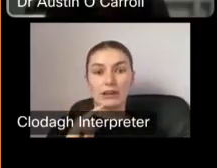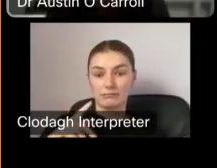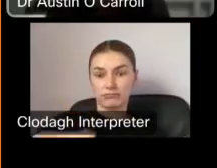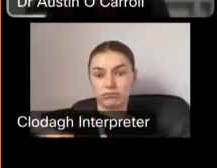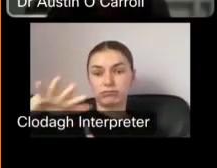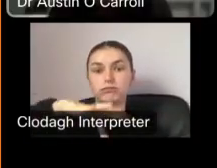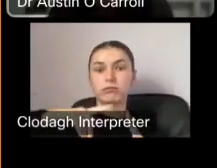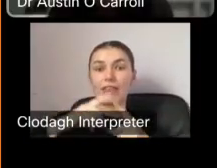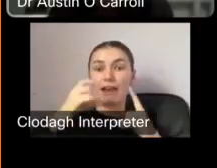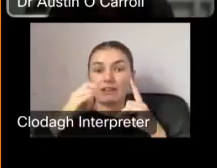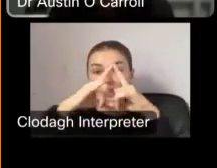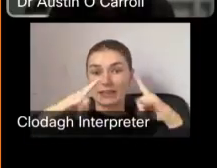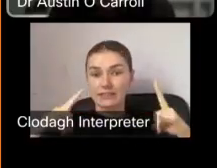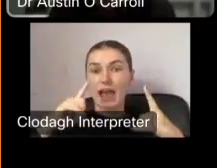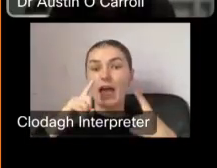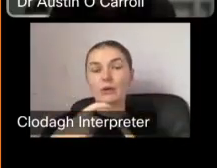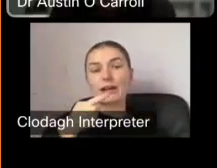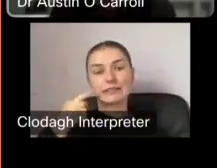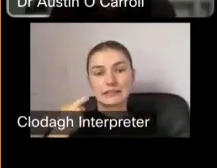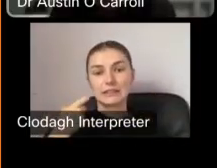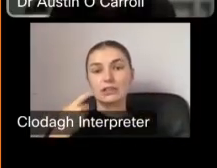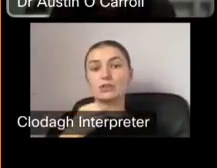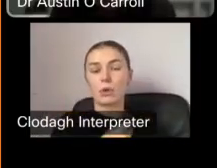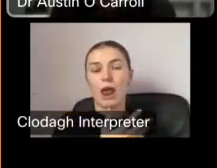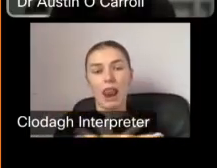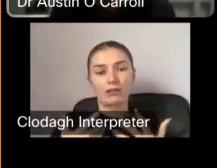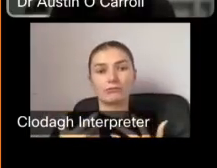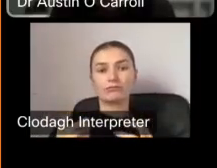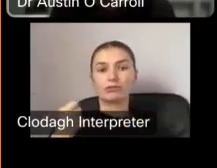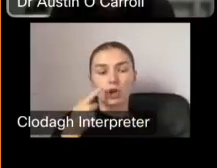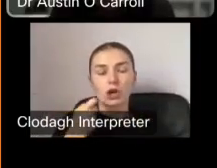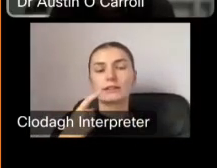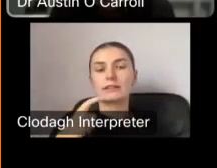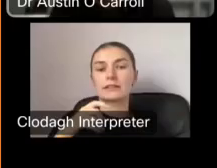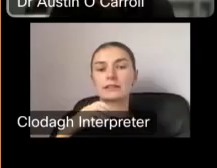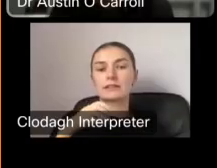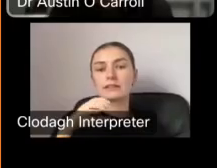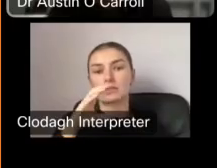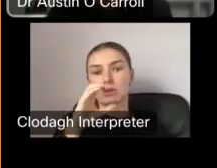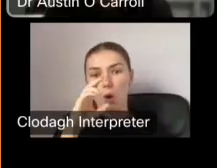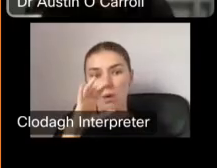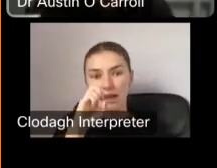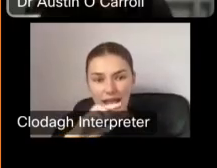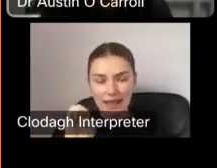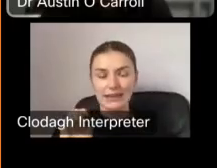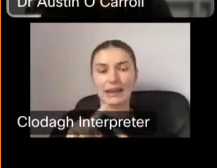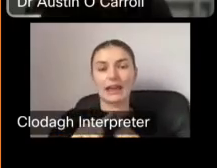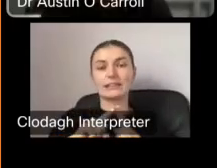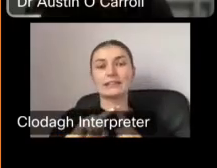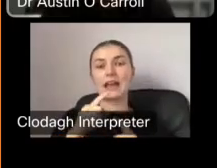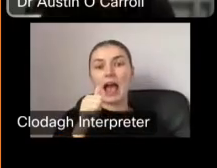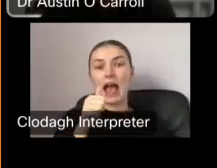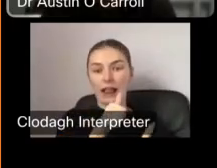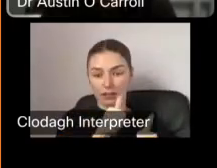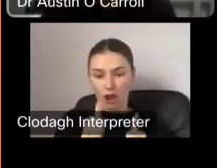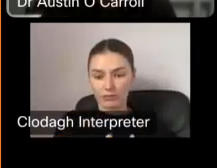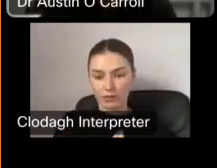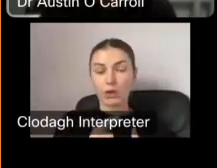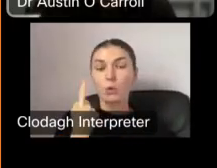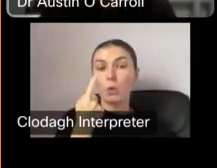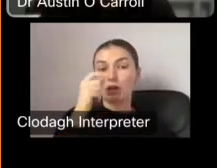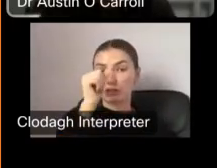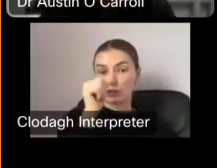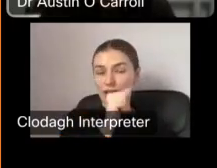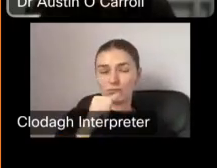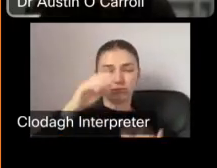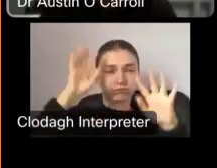and alcohol. And they basically, one Sunday, it was lashing rain and freezing